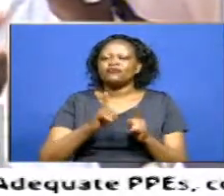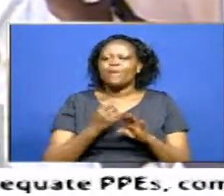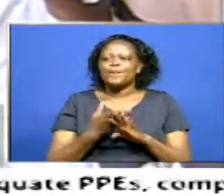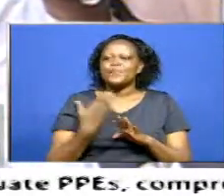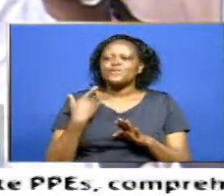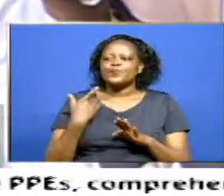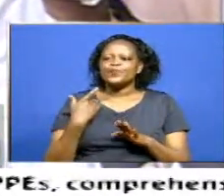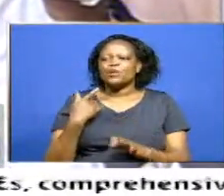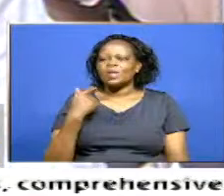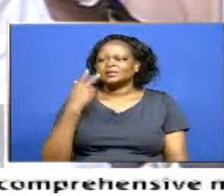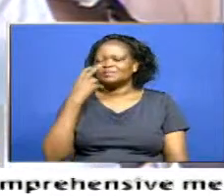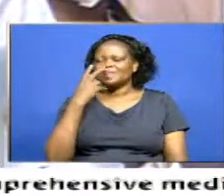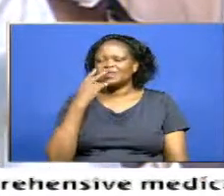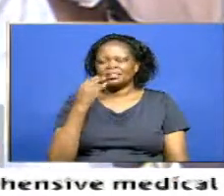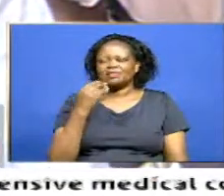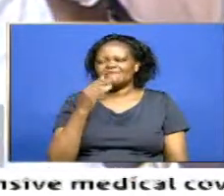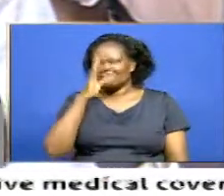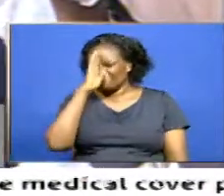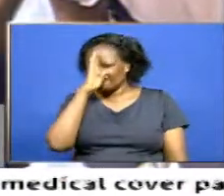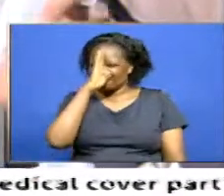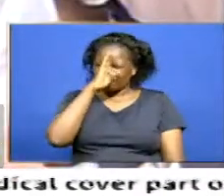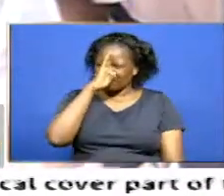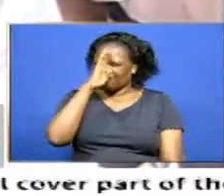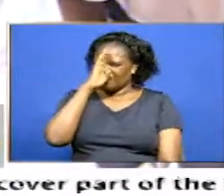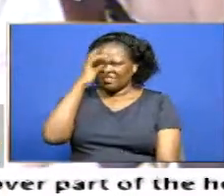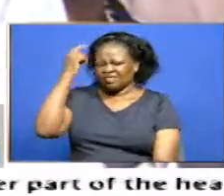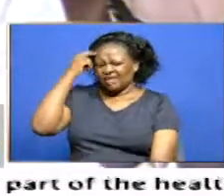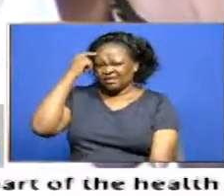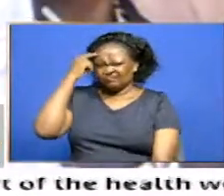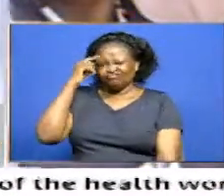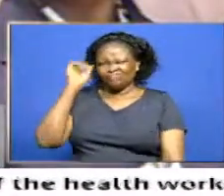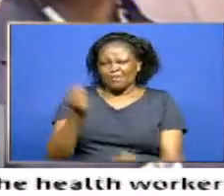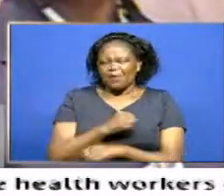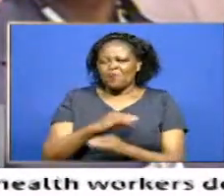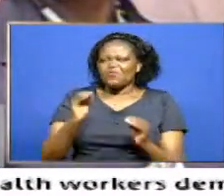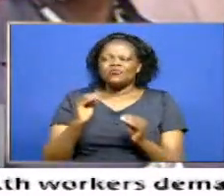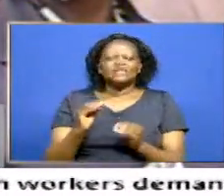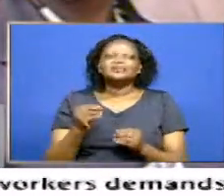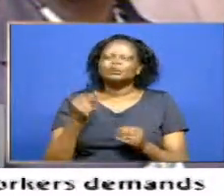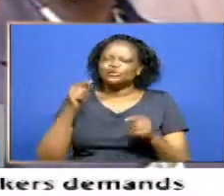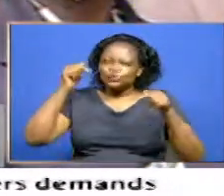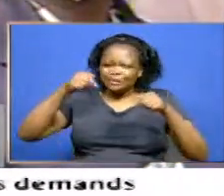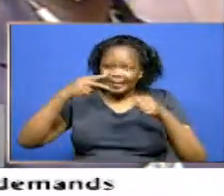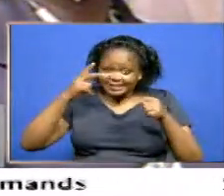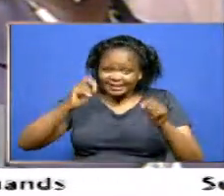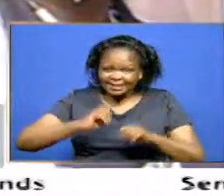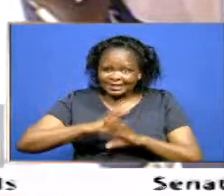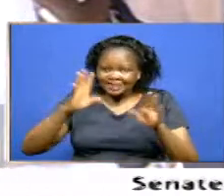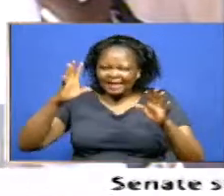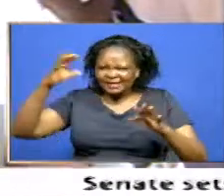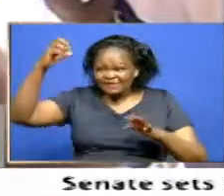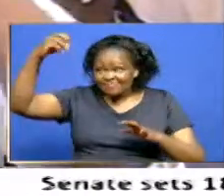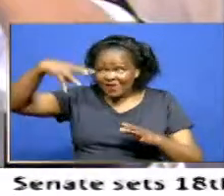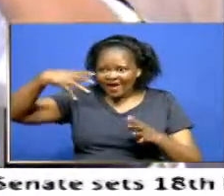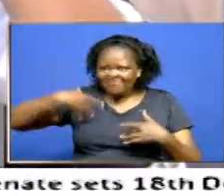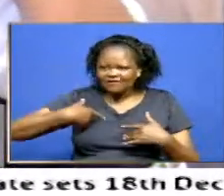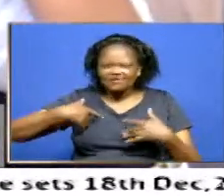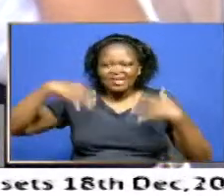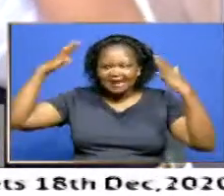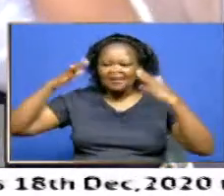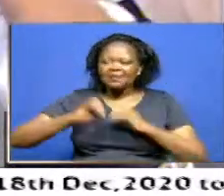shuku, the doubting Thomases, ambaye walikuwa nafikiri hii kitu haisongi, sasa leo mmeona tena, leo mzuri jua iko, sio siku ya